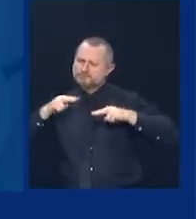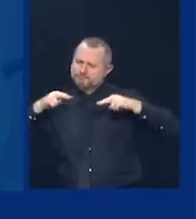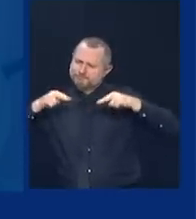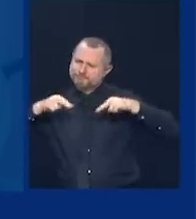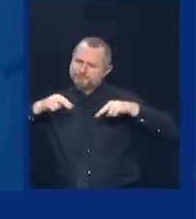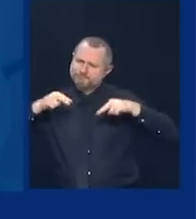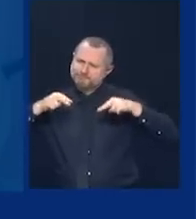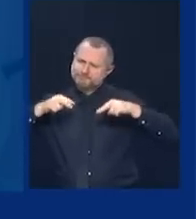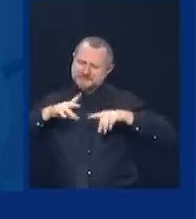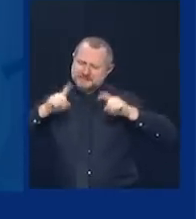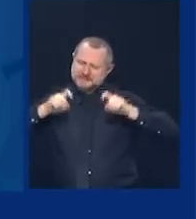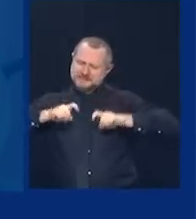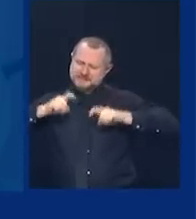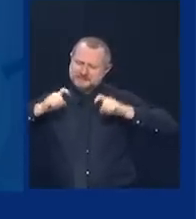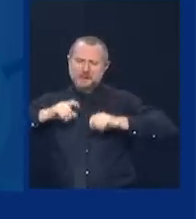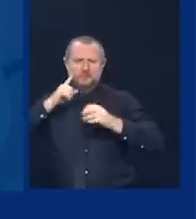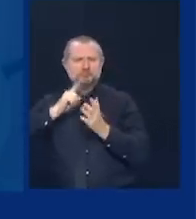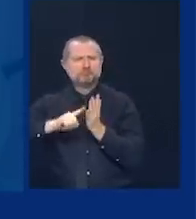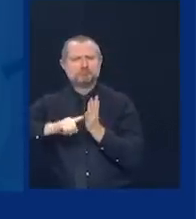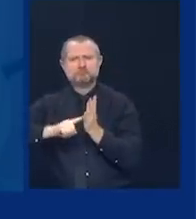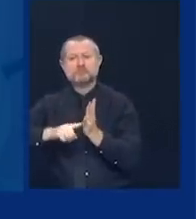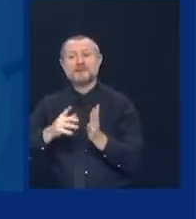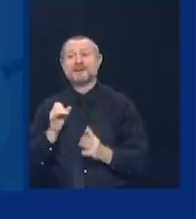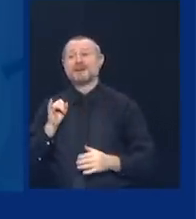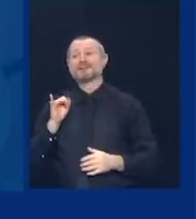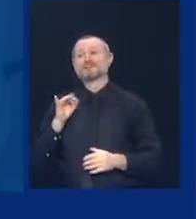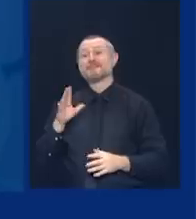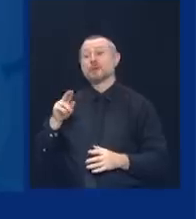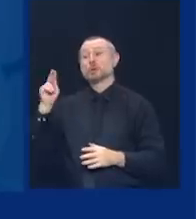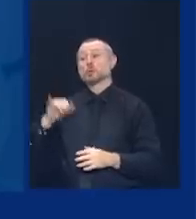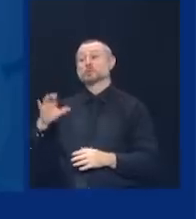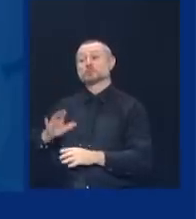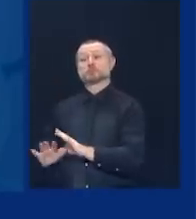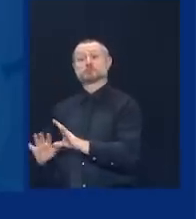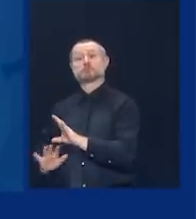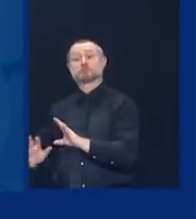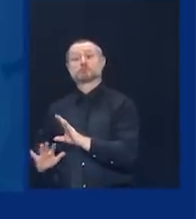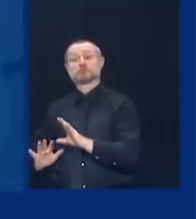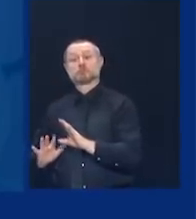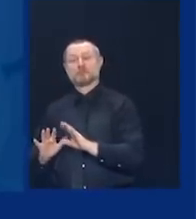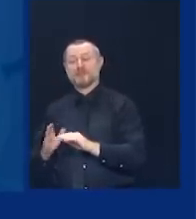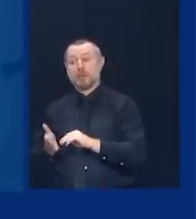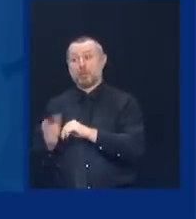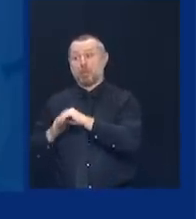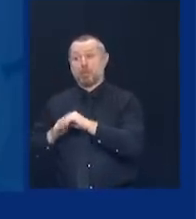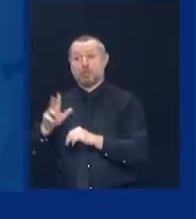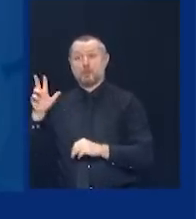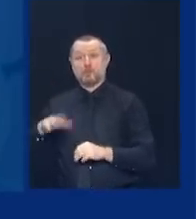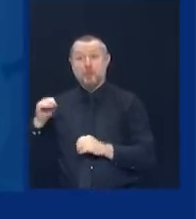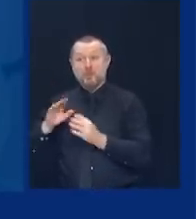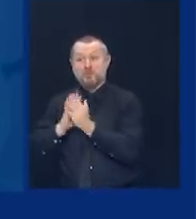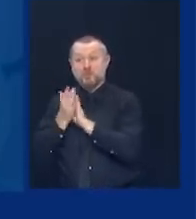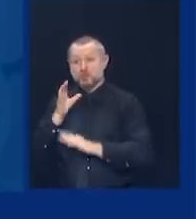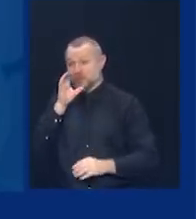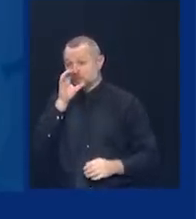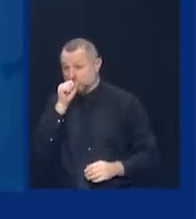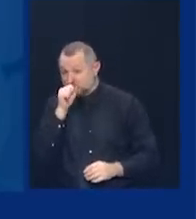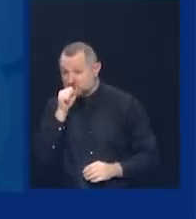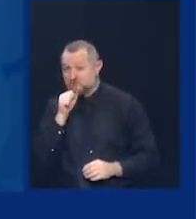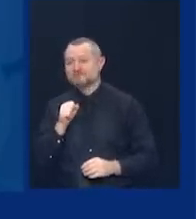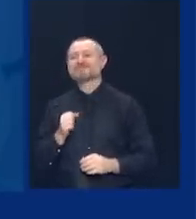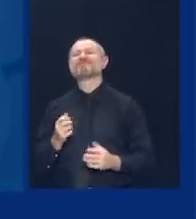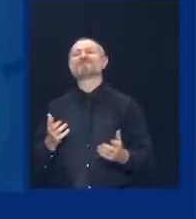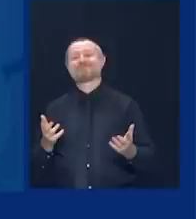If New York City hits 3%, makes it an orange zone, and if New York City